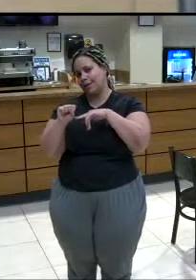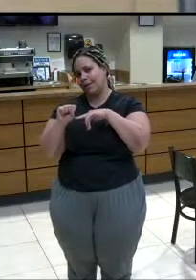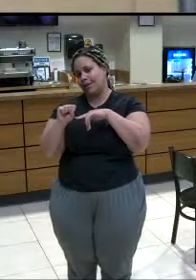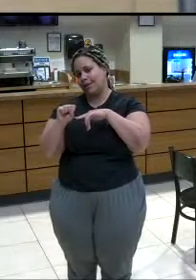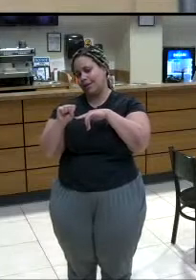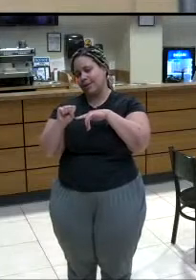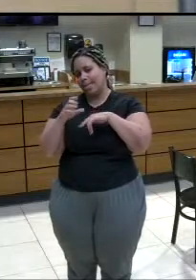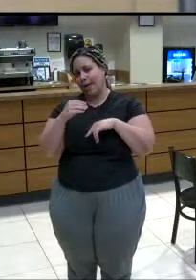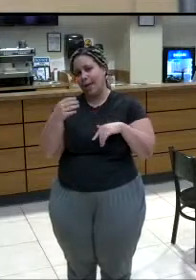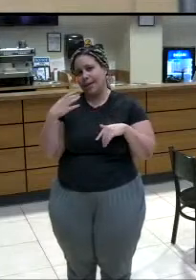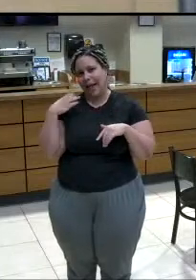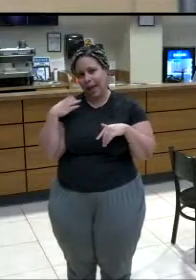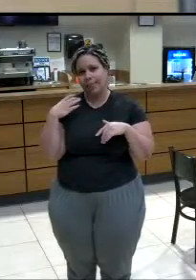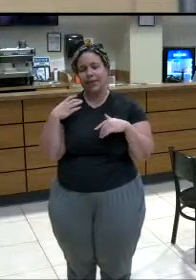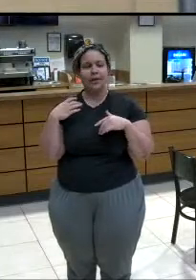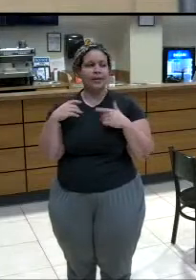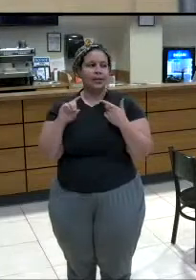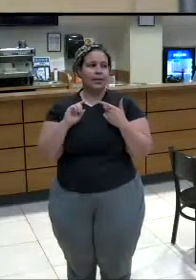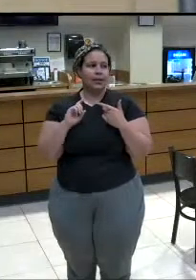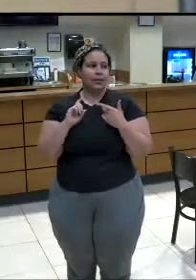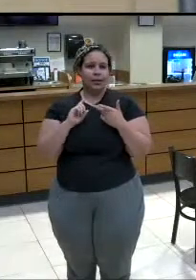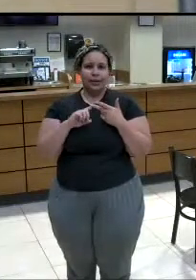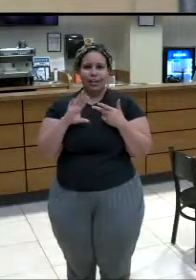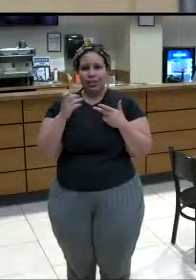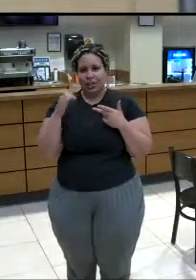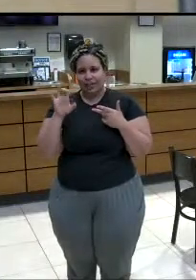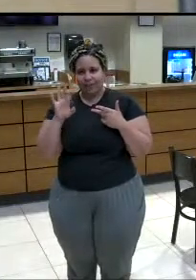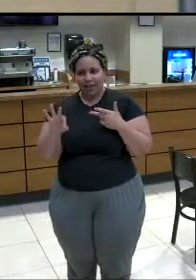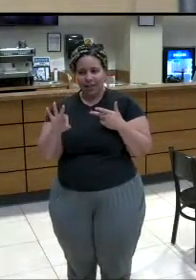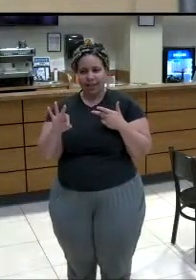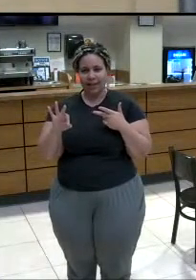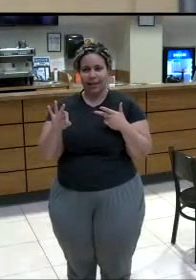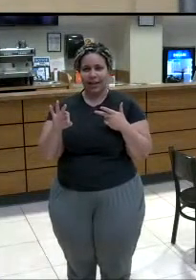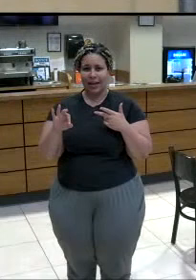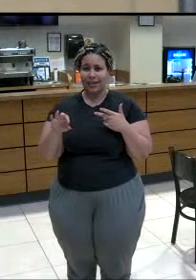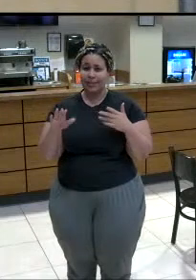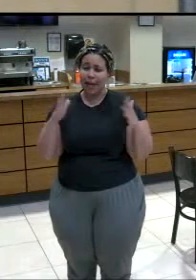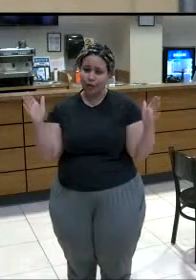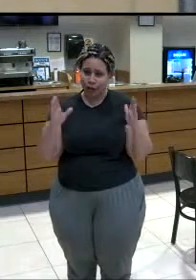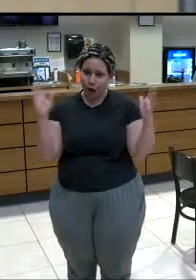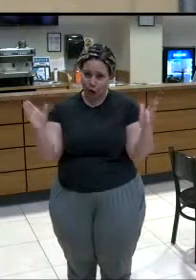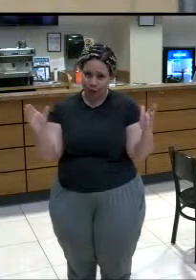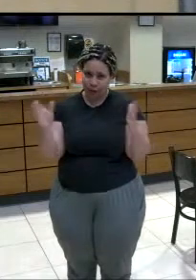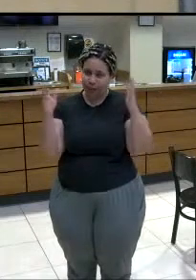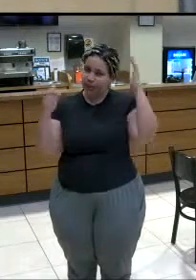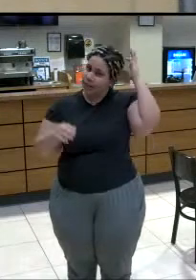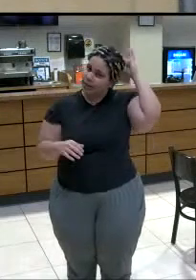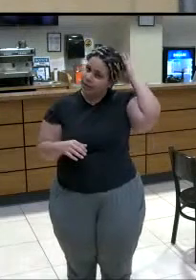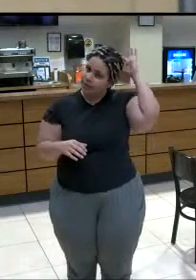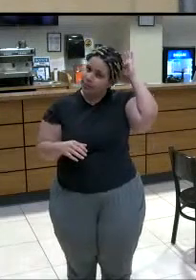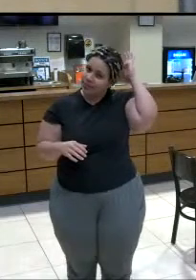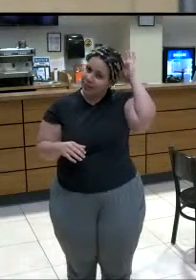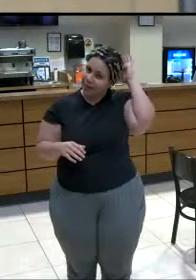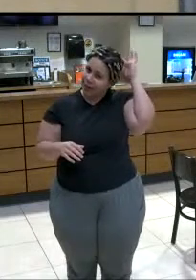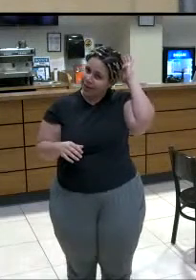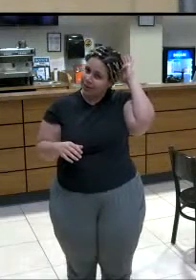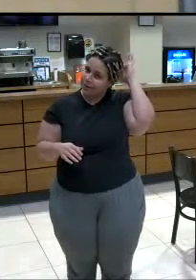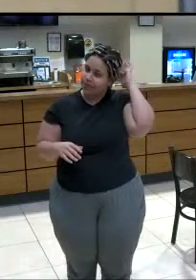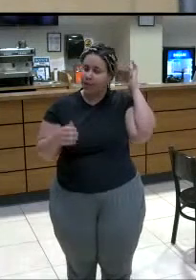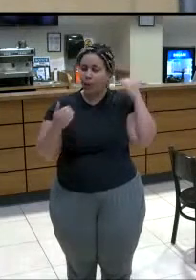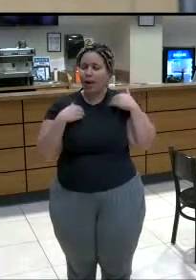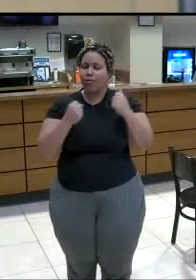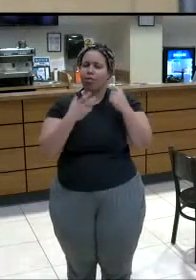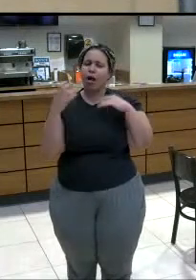Cabinet and Chiefs. I think that was really encouraging and eye-opening. We have work to